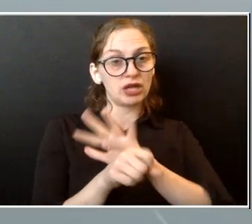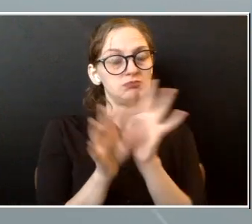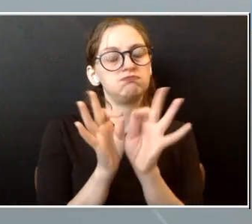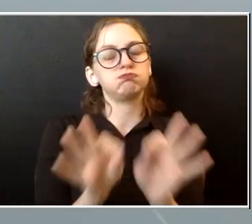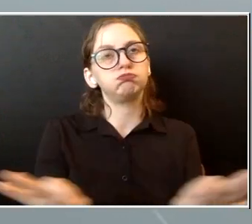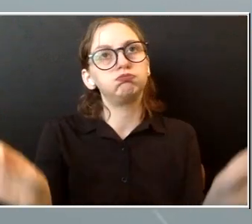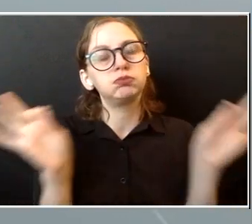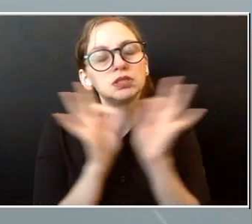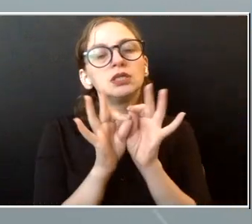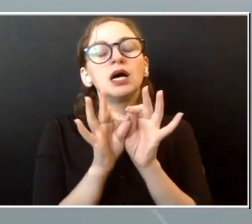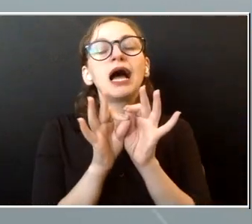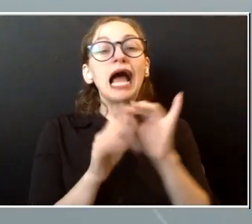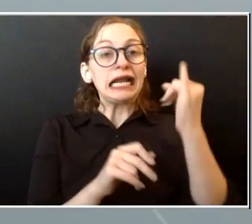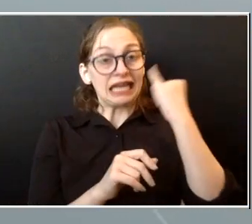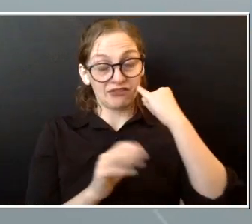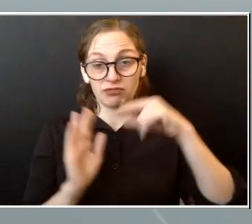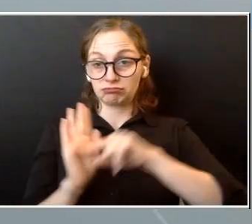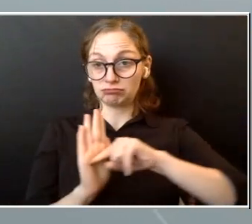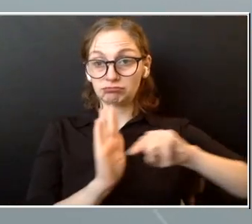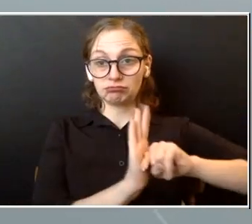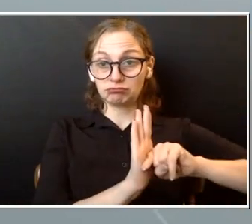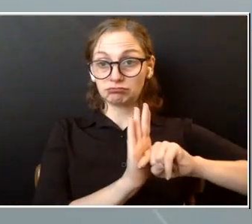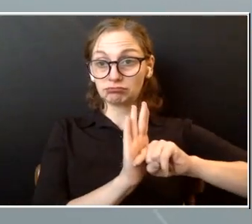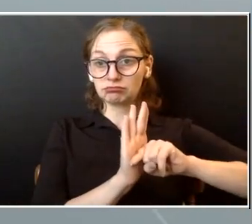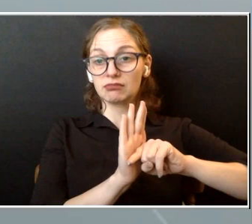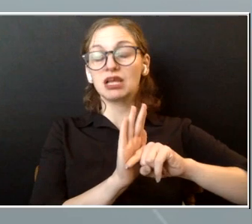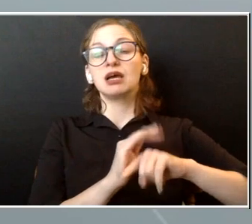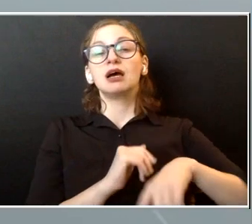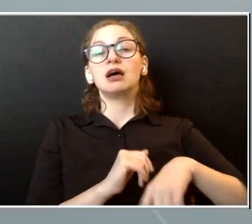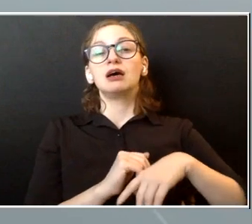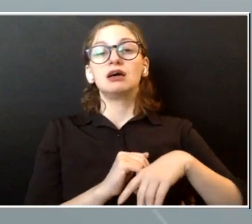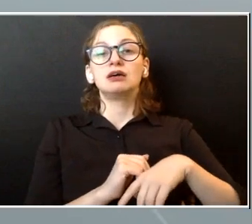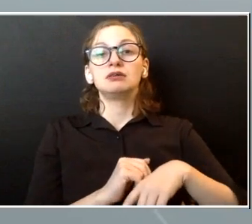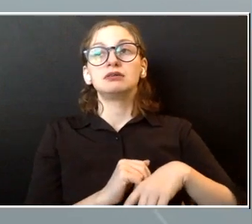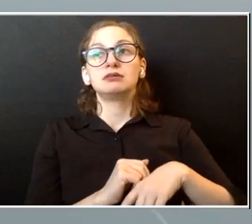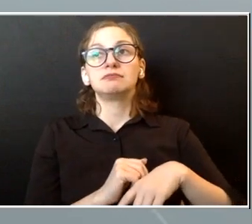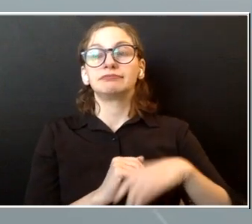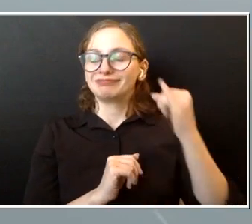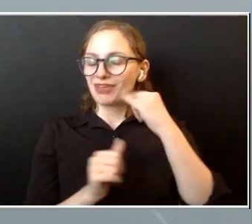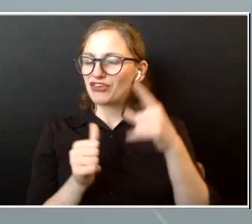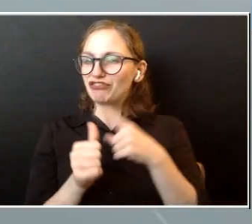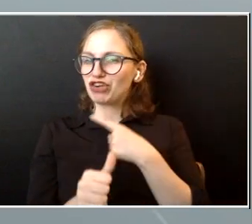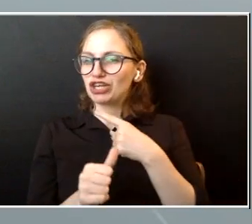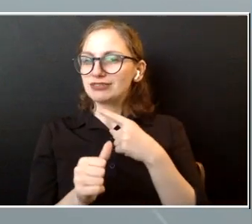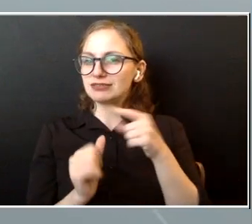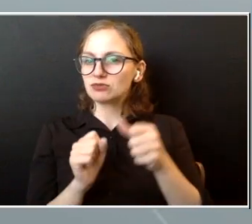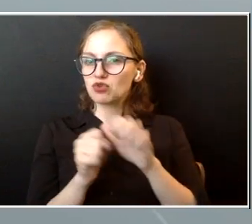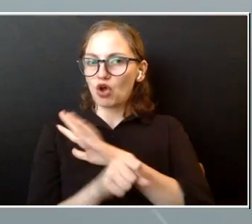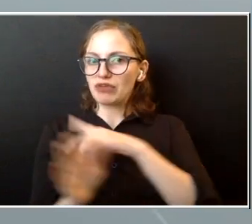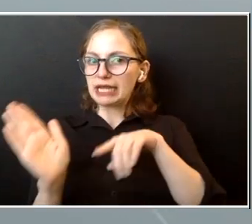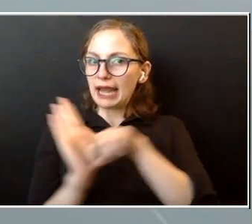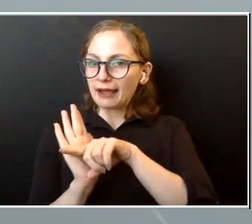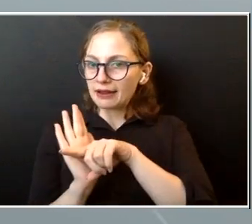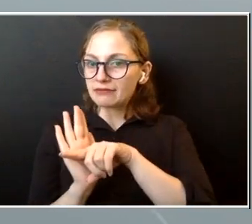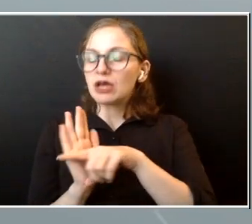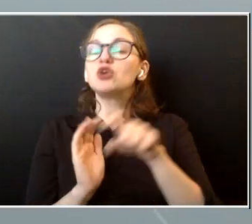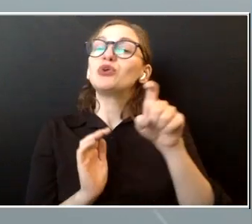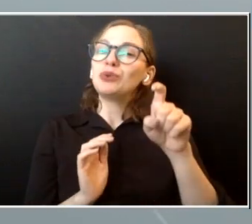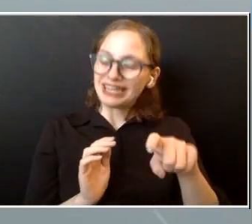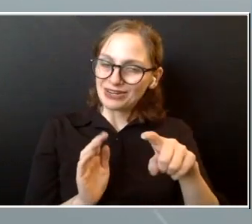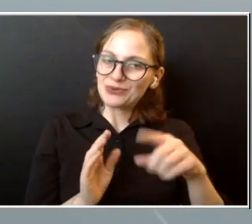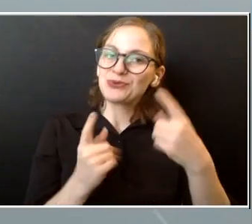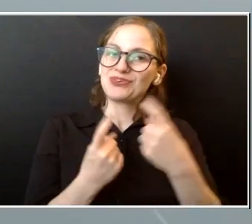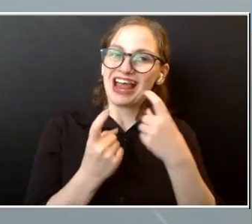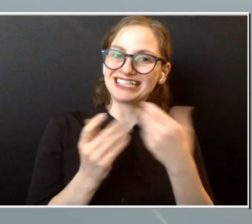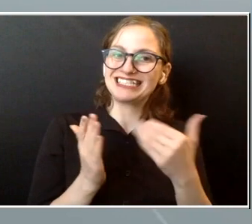if those are negative, obviously if your first negative test for COVID happens, then you have to test in subsequent days. But otherwise, that